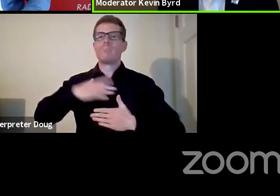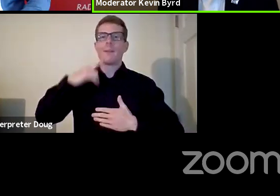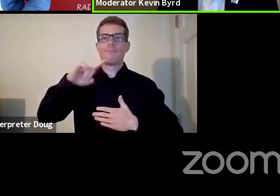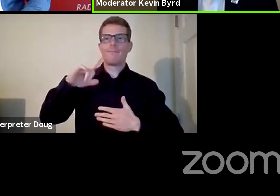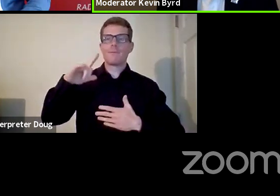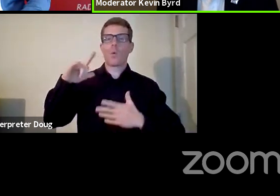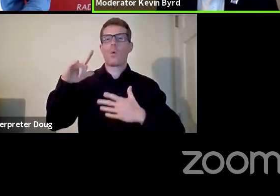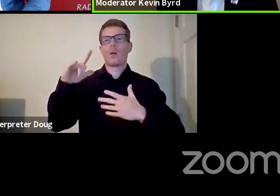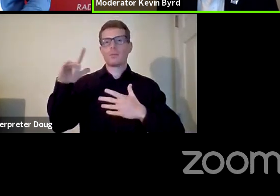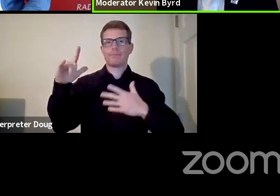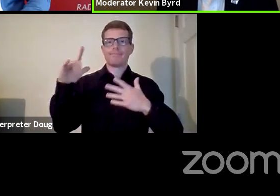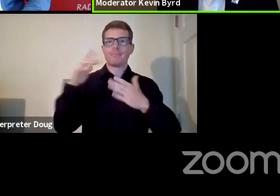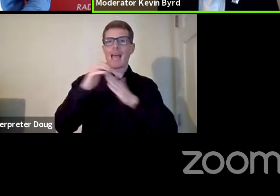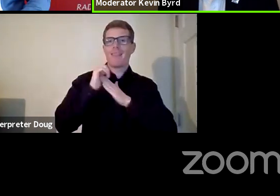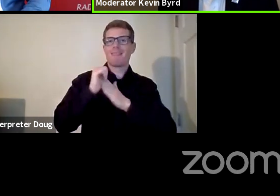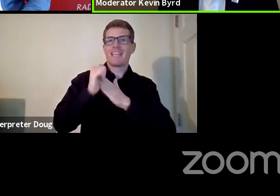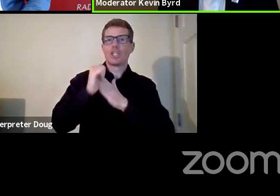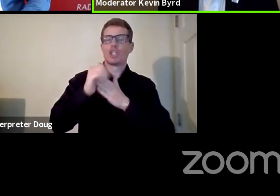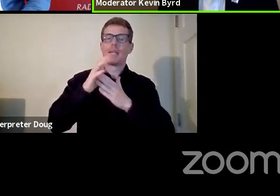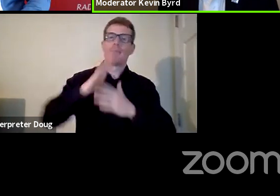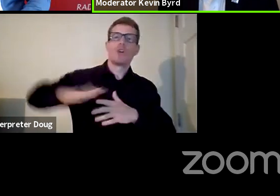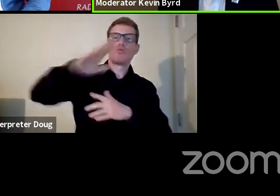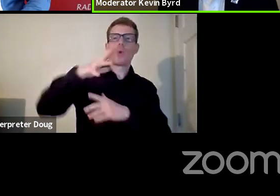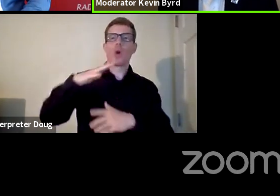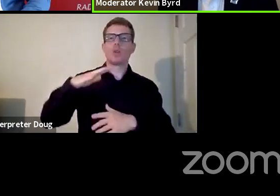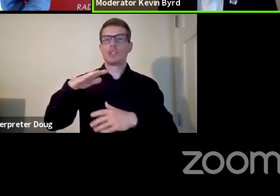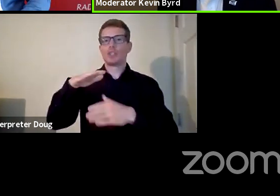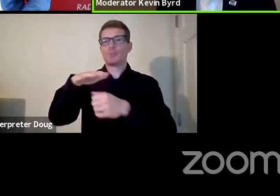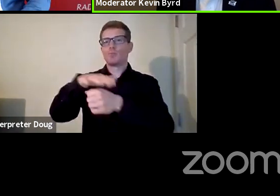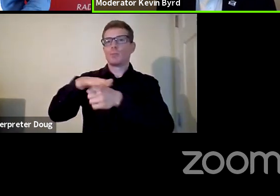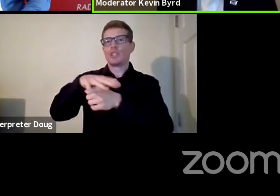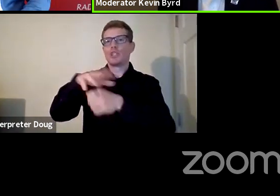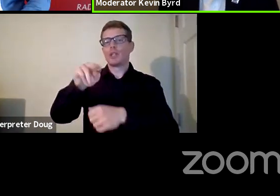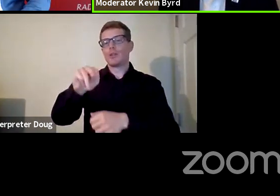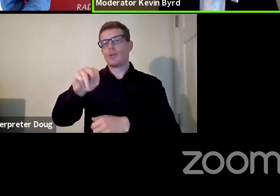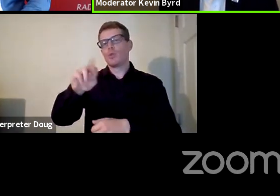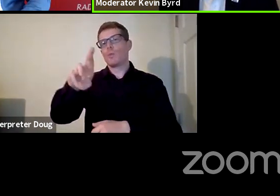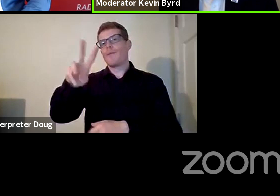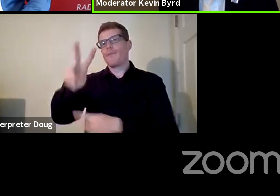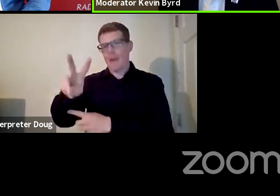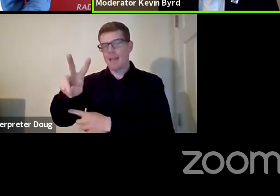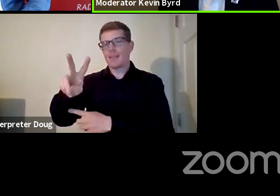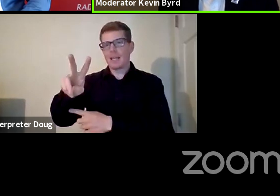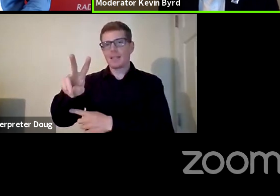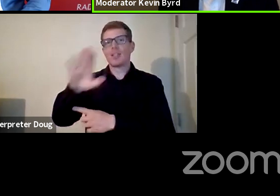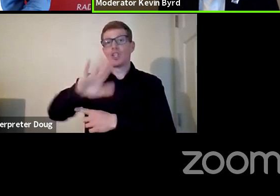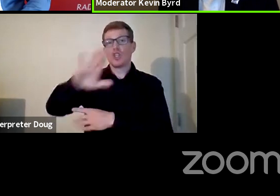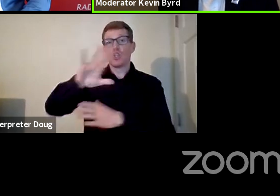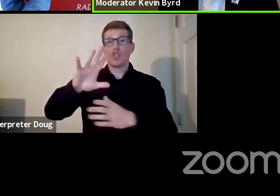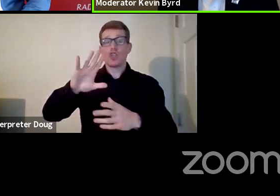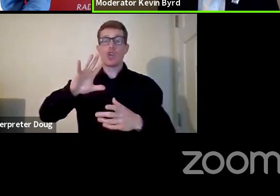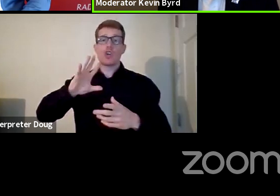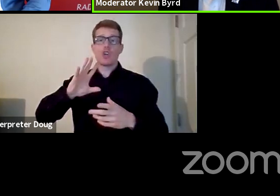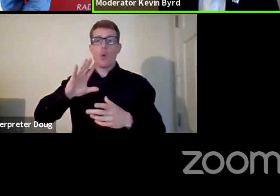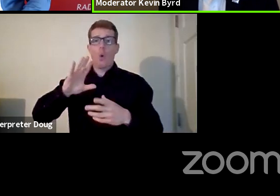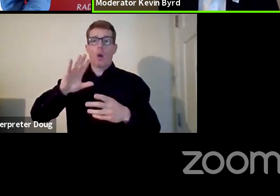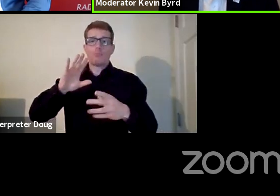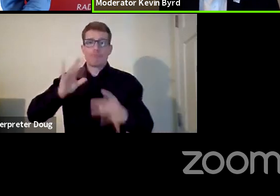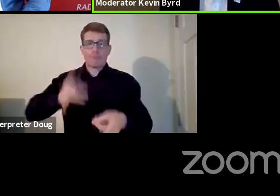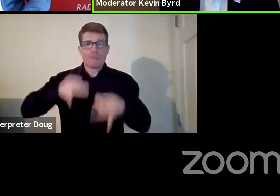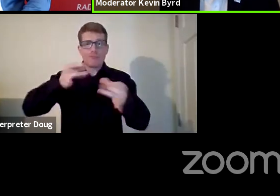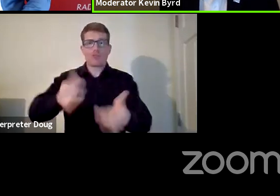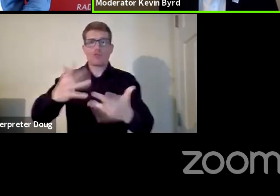basis. The institutions you serve represent a significant amount of economic activity for our region. Based